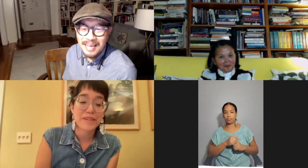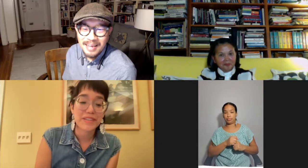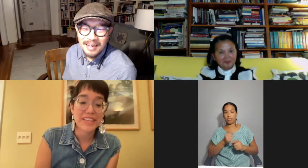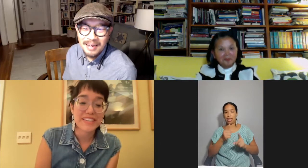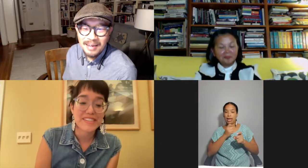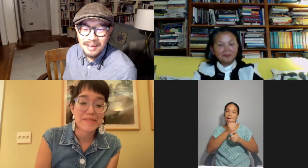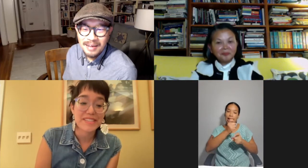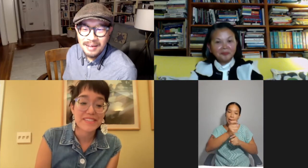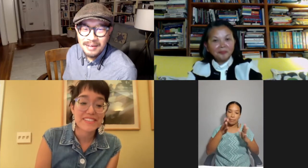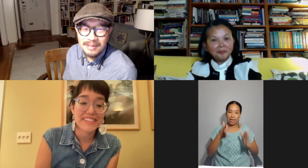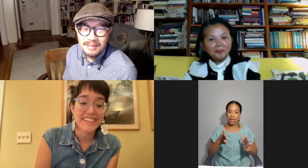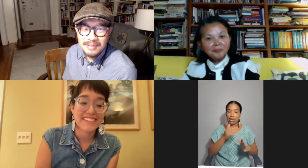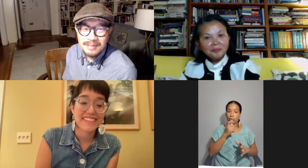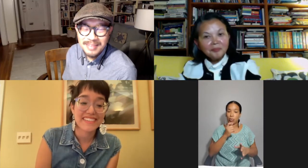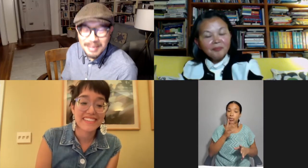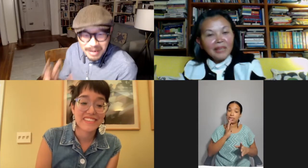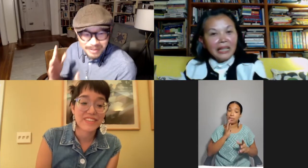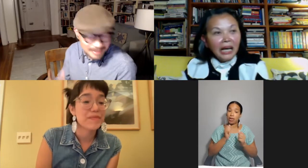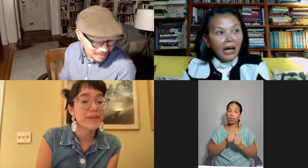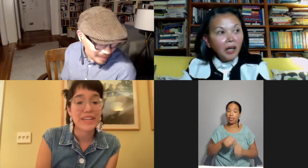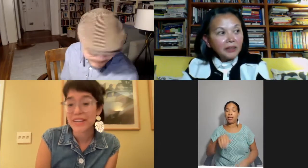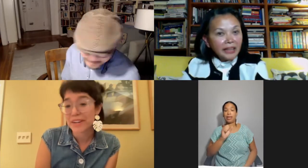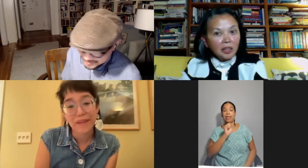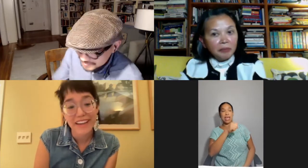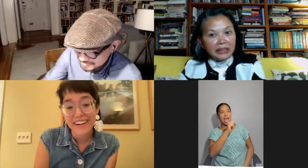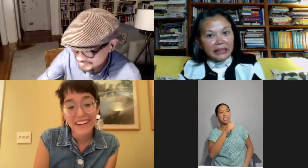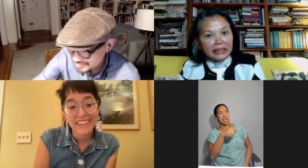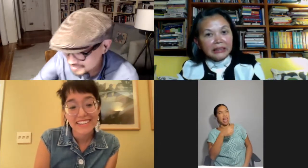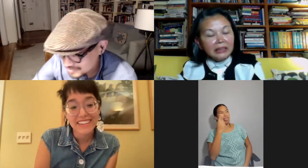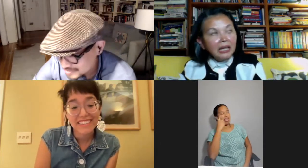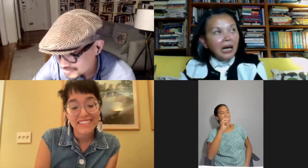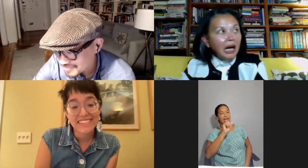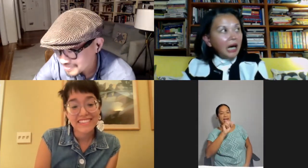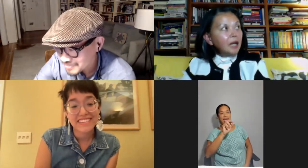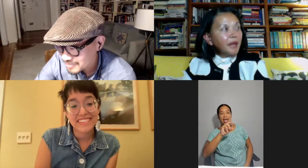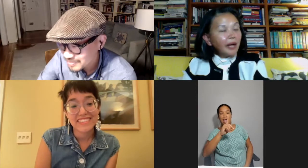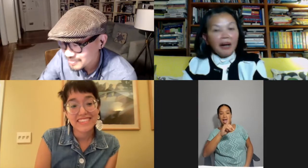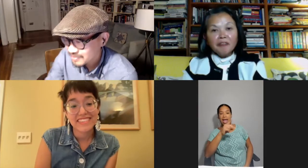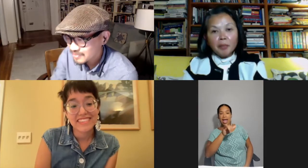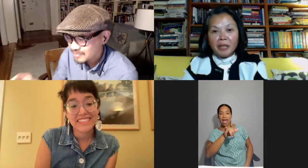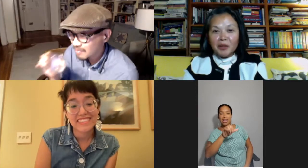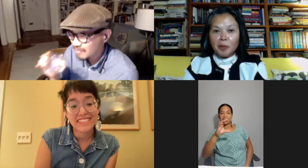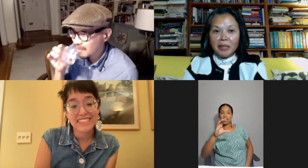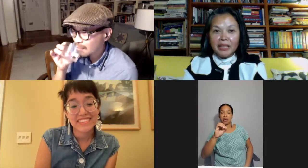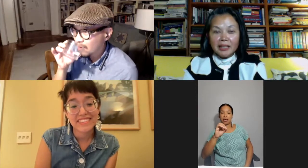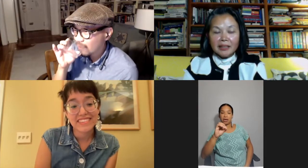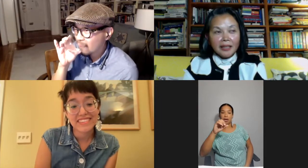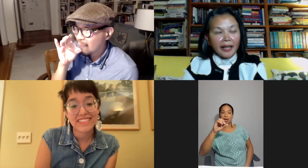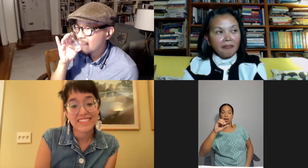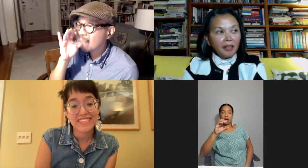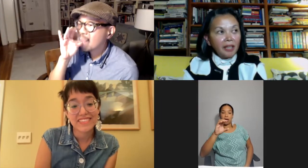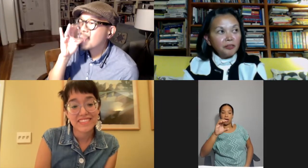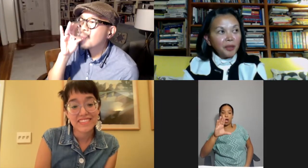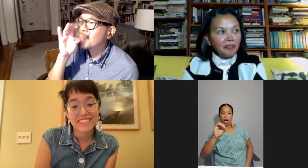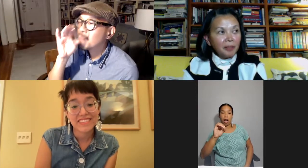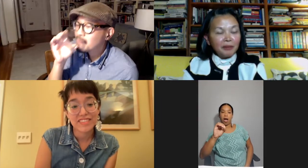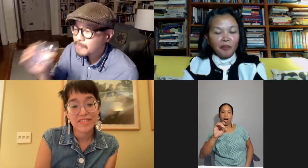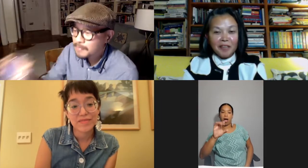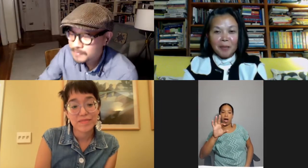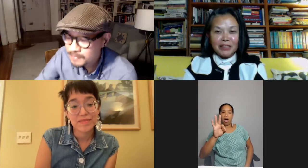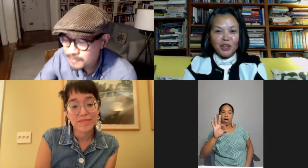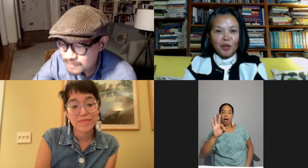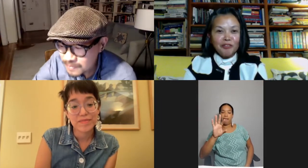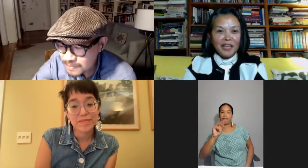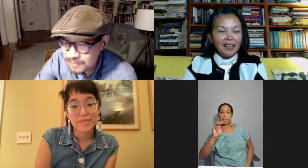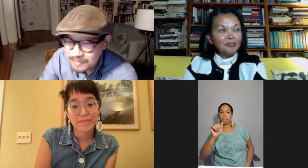You have someone you'd like to speak to, Gina? That might be. Oh, You- that comedian. There are Filipino comedians that I've loved. One of